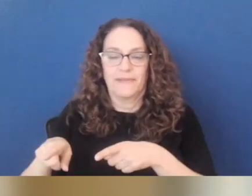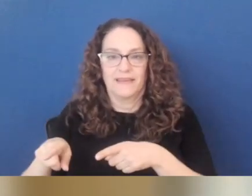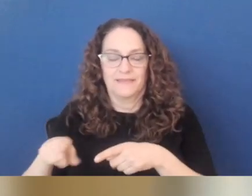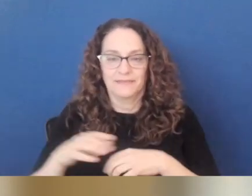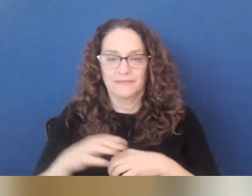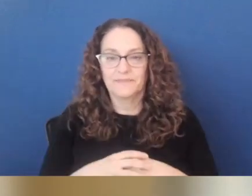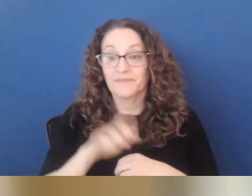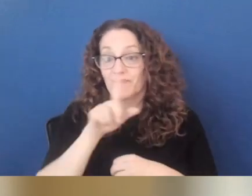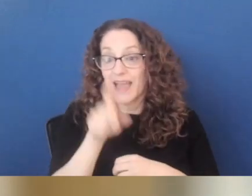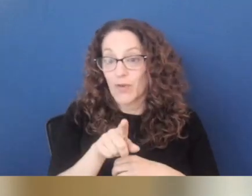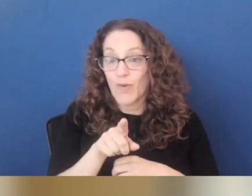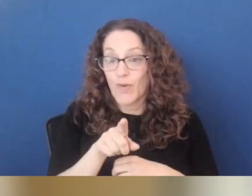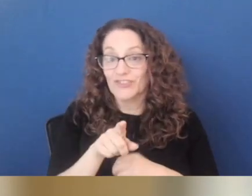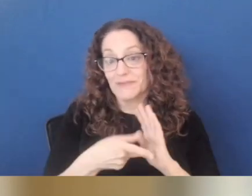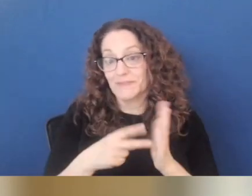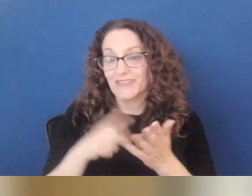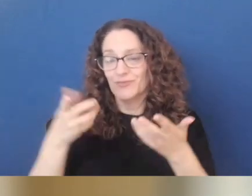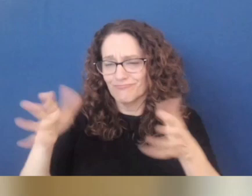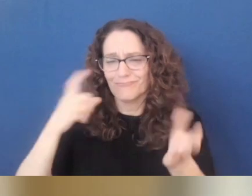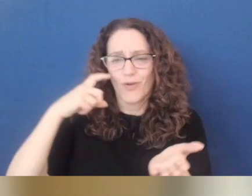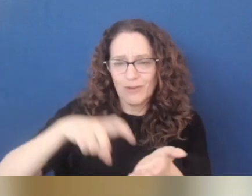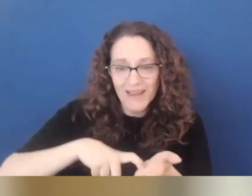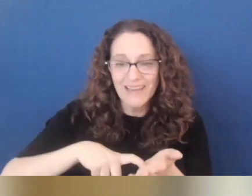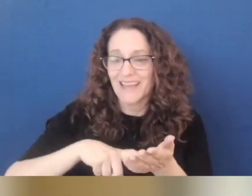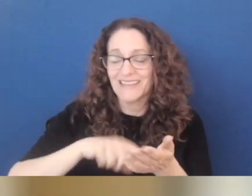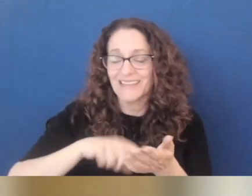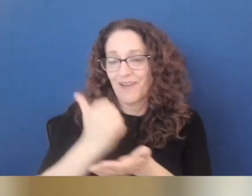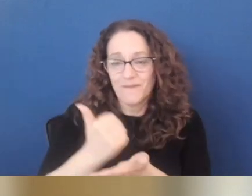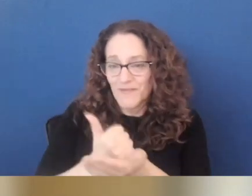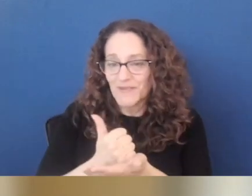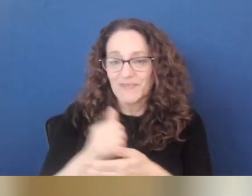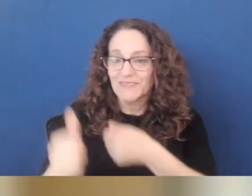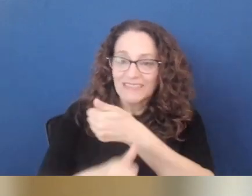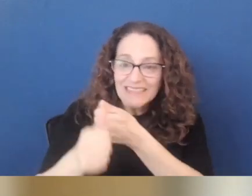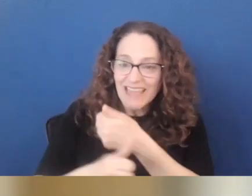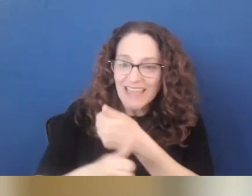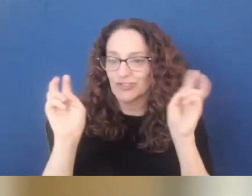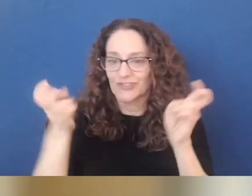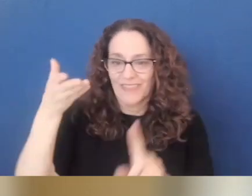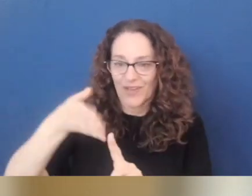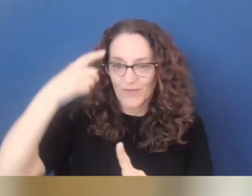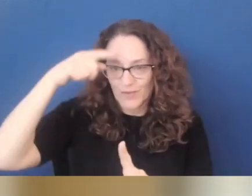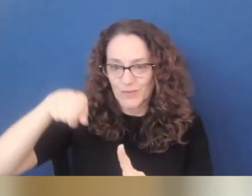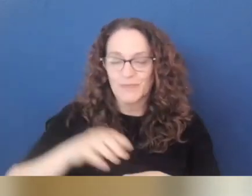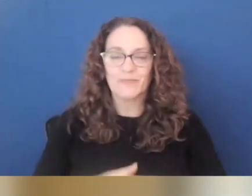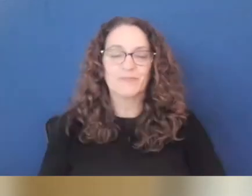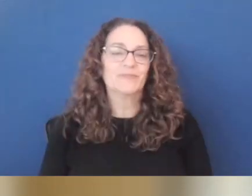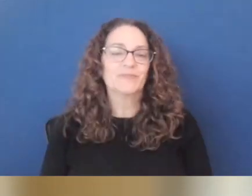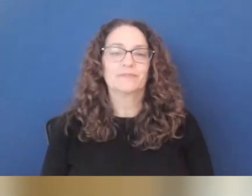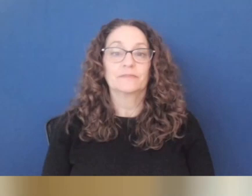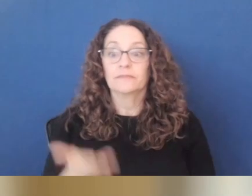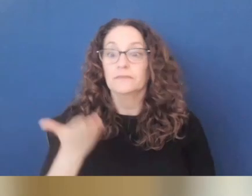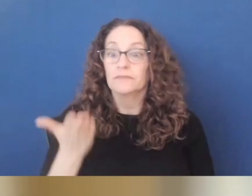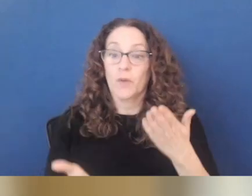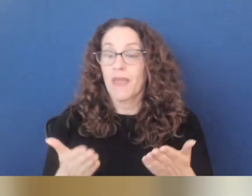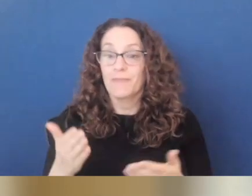question implies that you're already recognizing those dangers. And there are times when we can, though they might seem like they're not